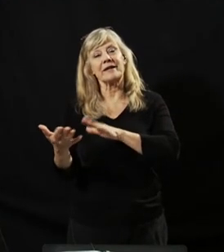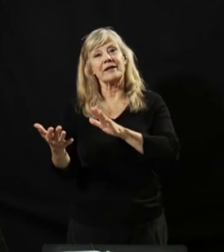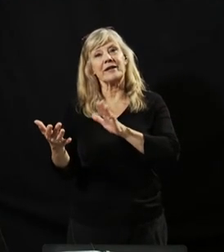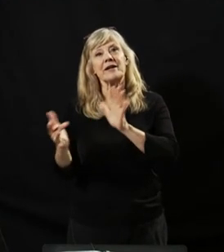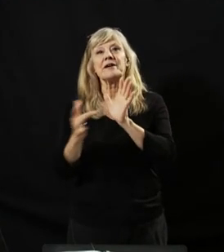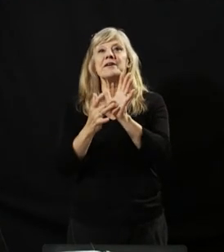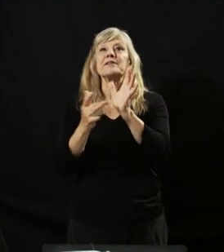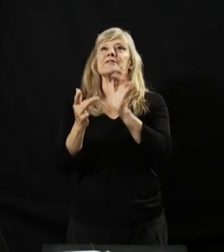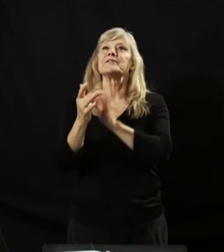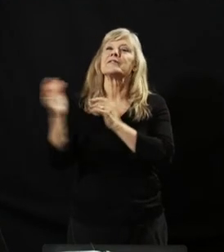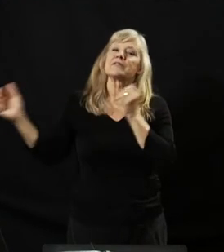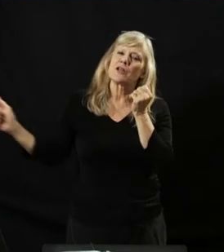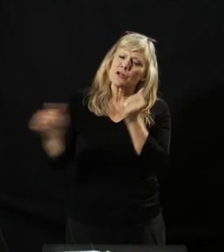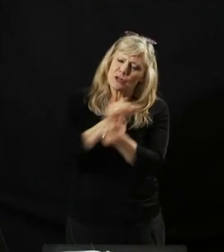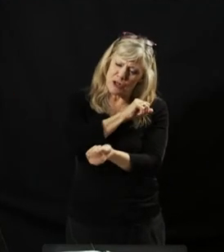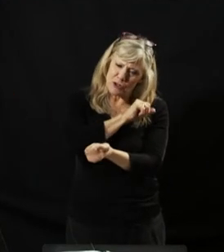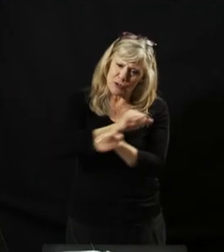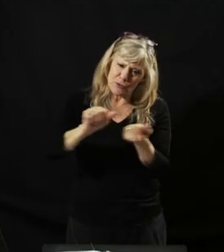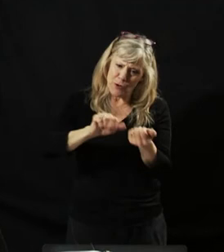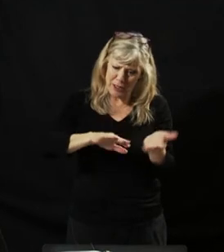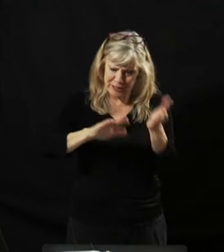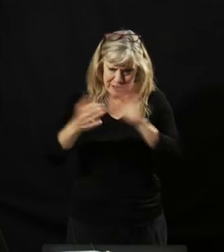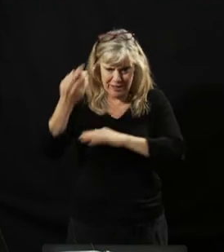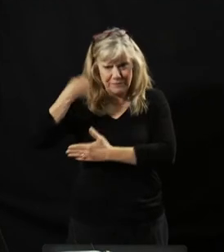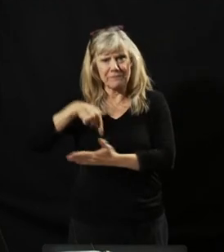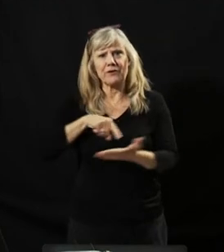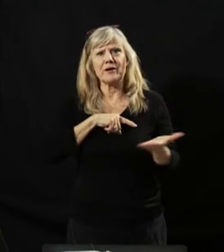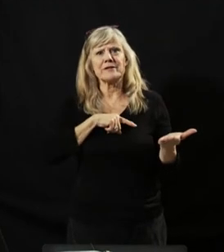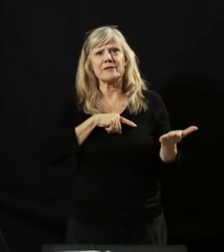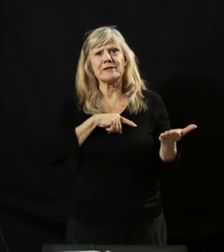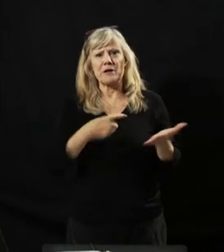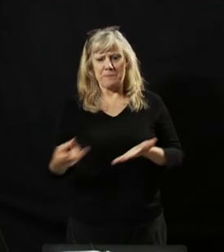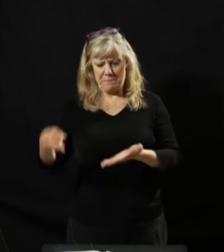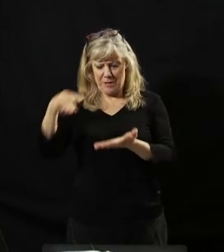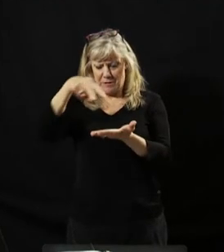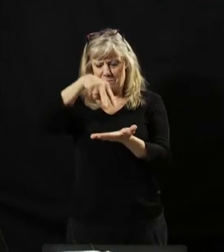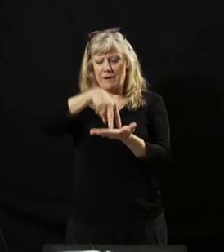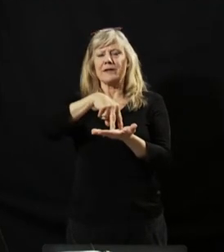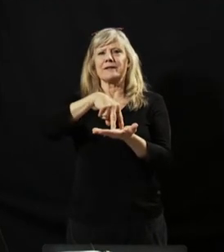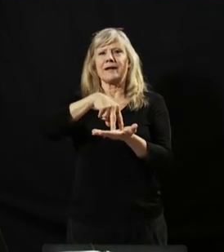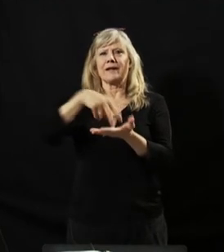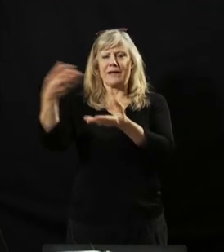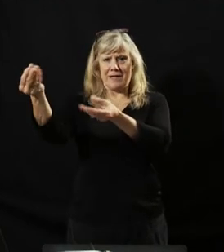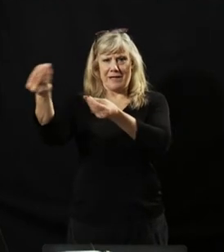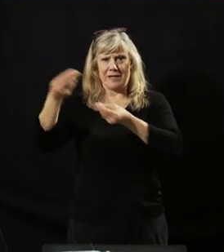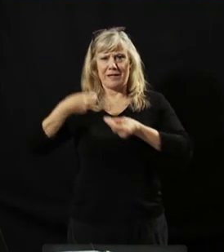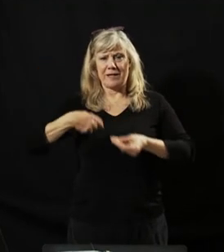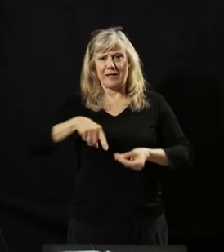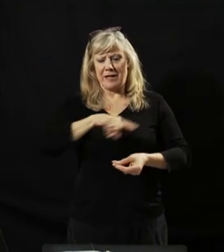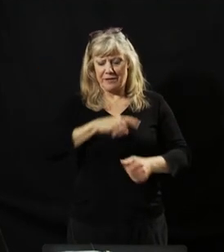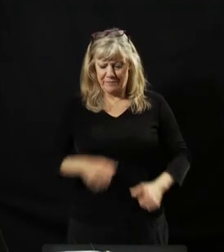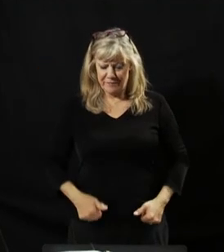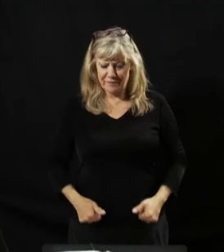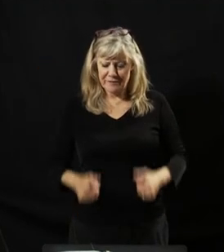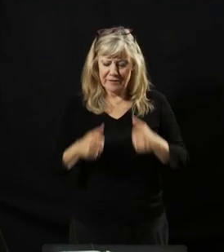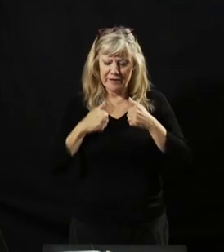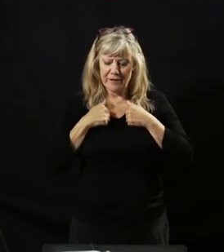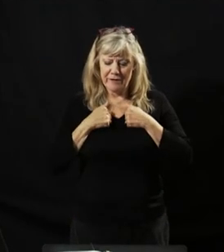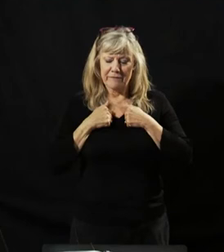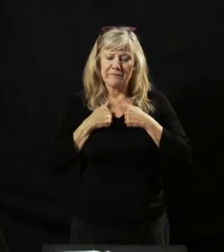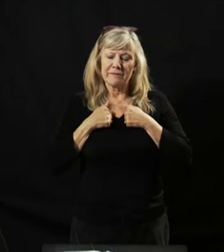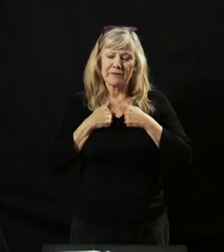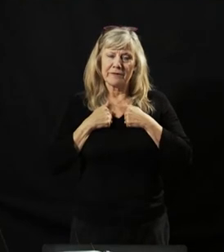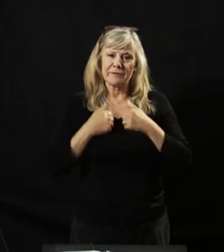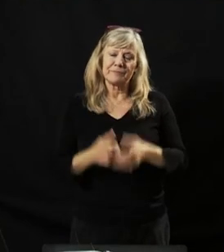destroyed our death, and by rising, restored our